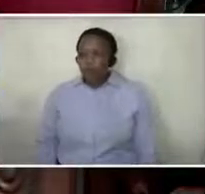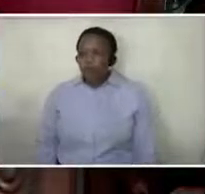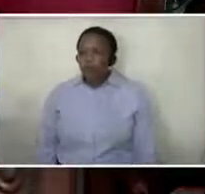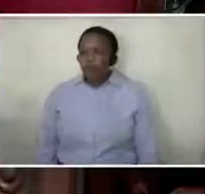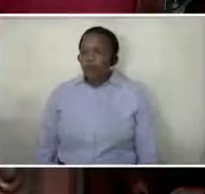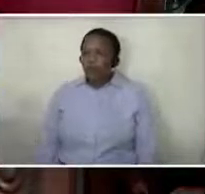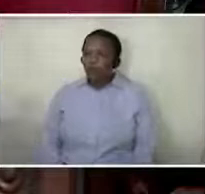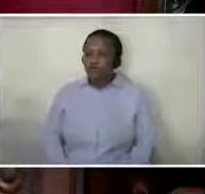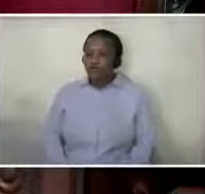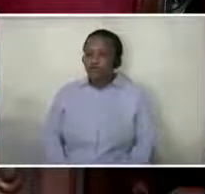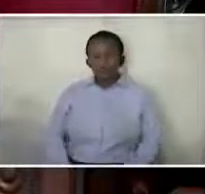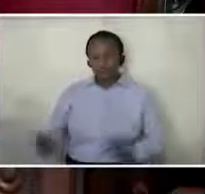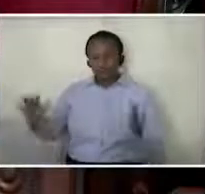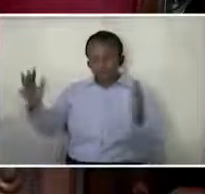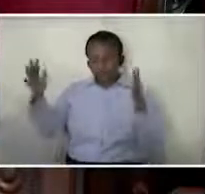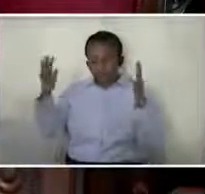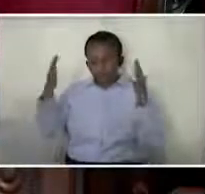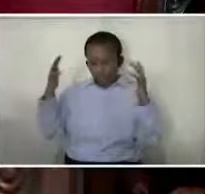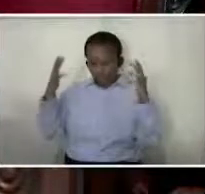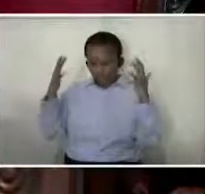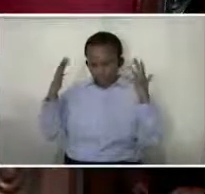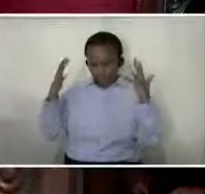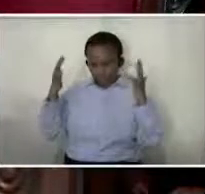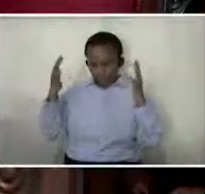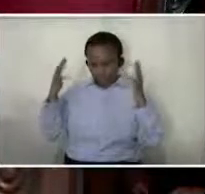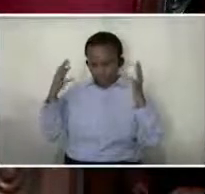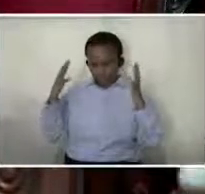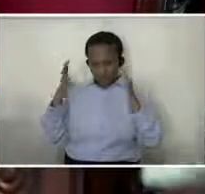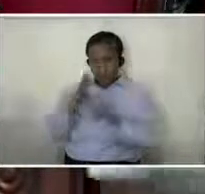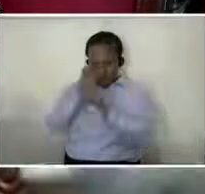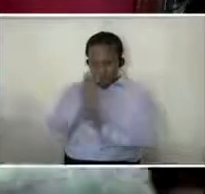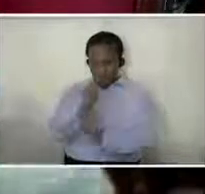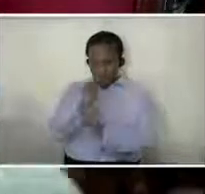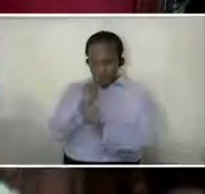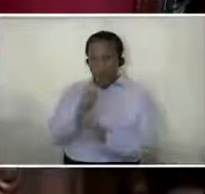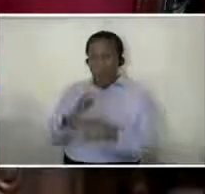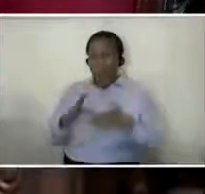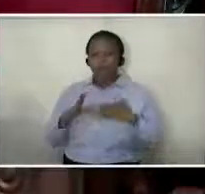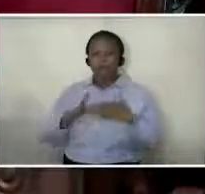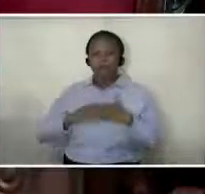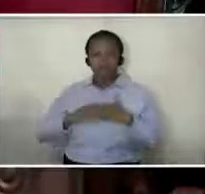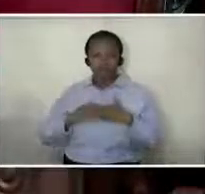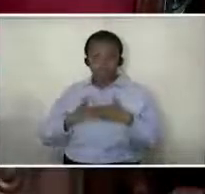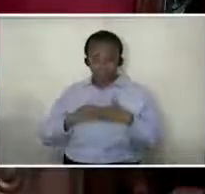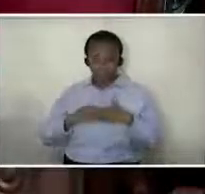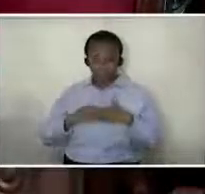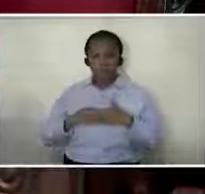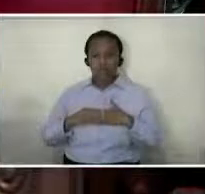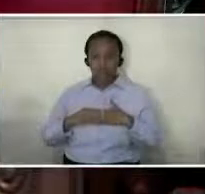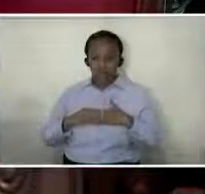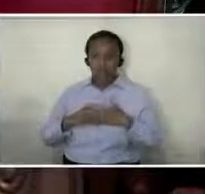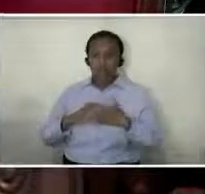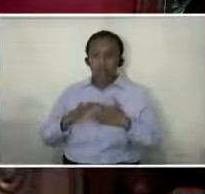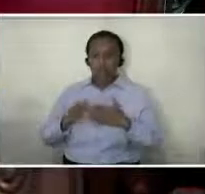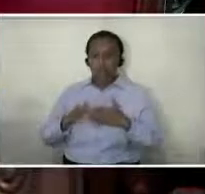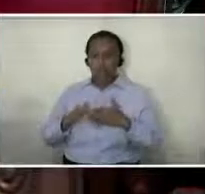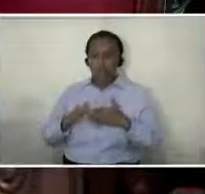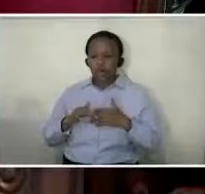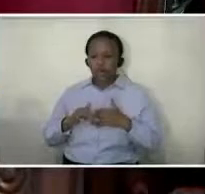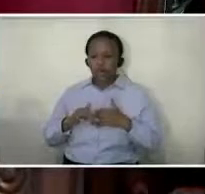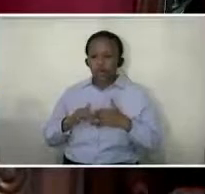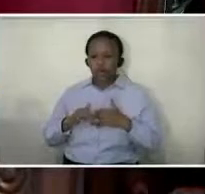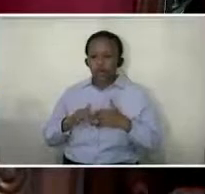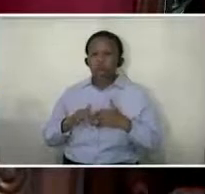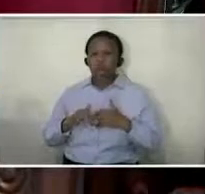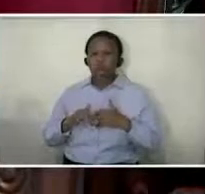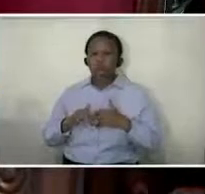Honorable members, we will now call upon the mover of the motion